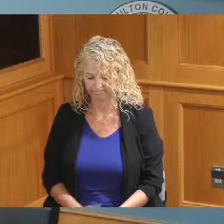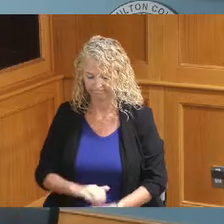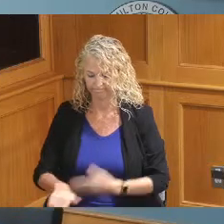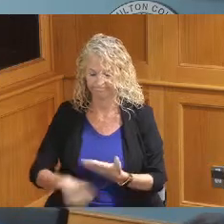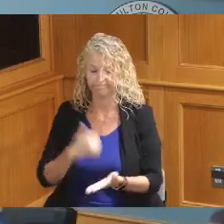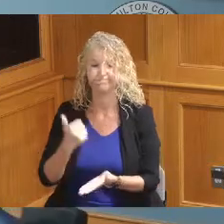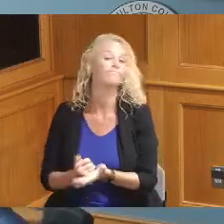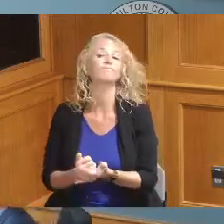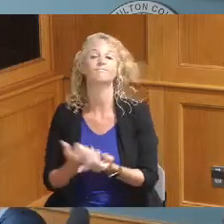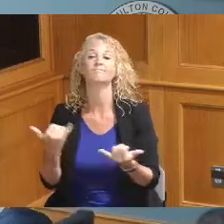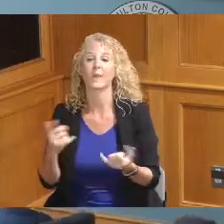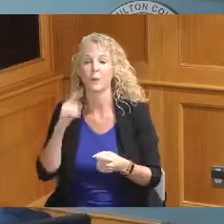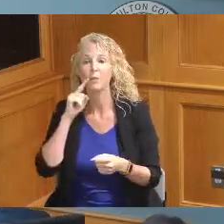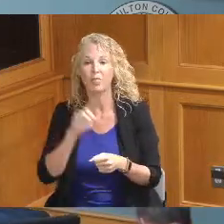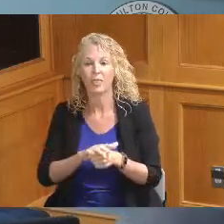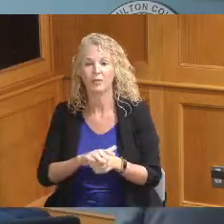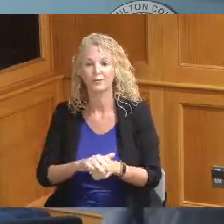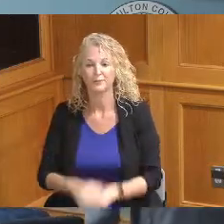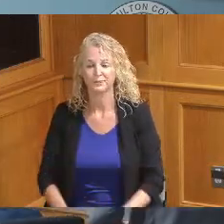Amen.